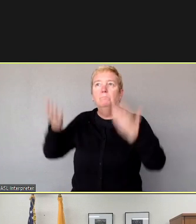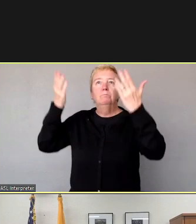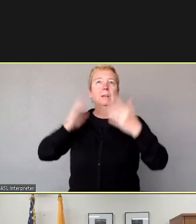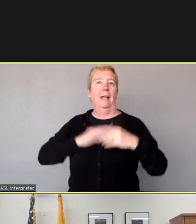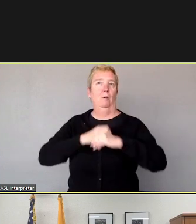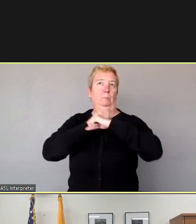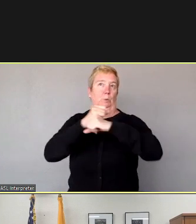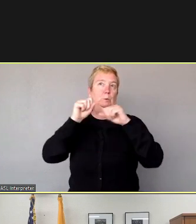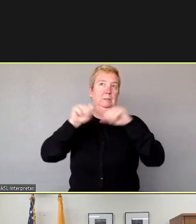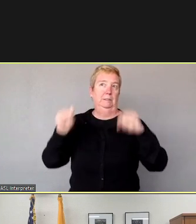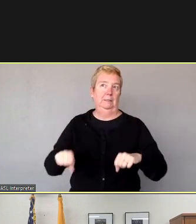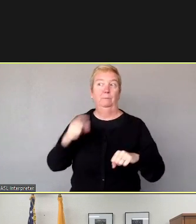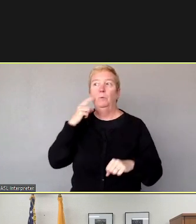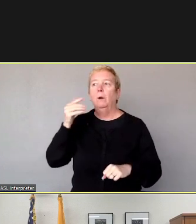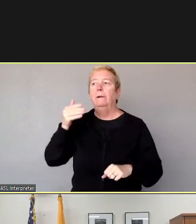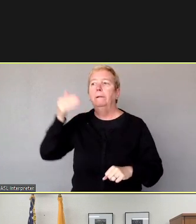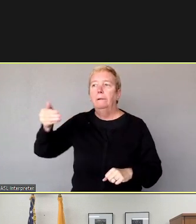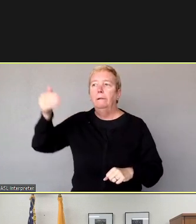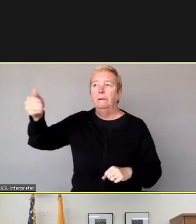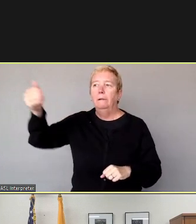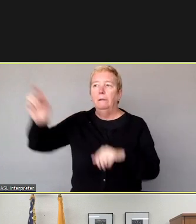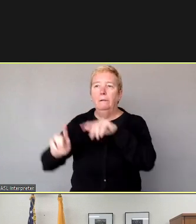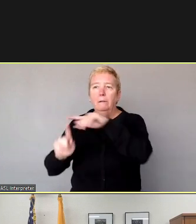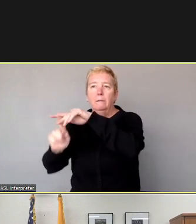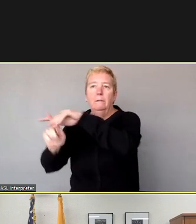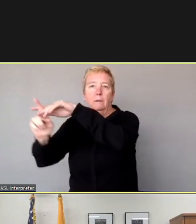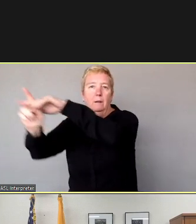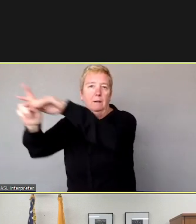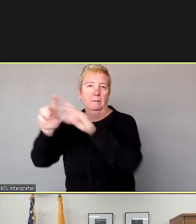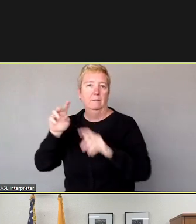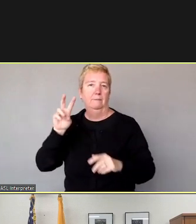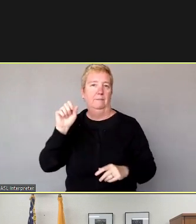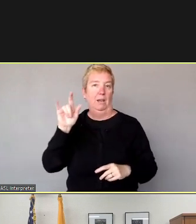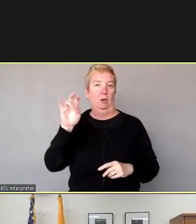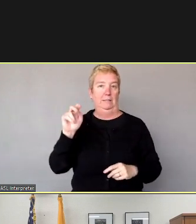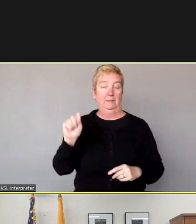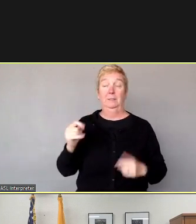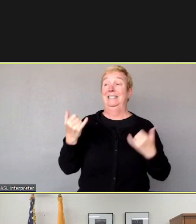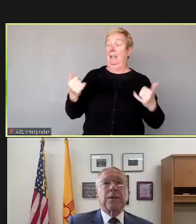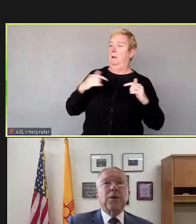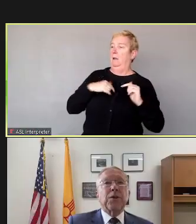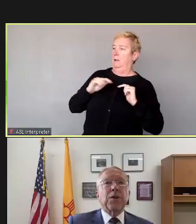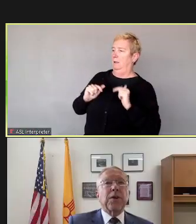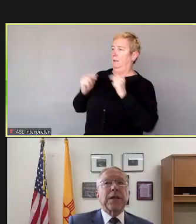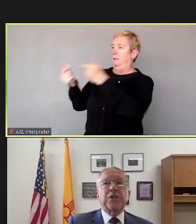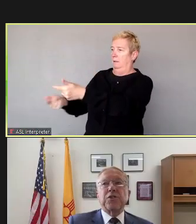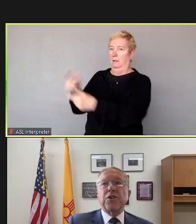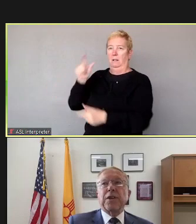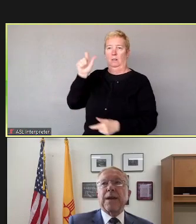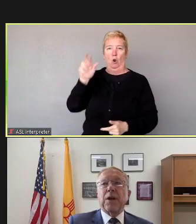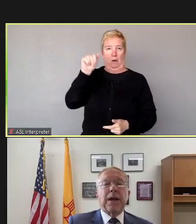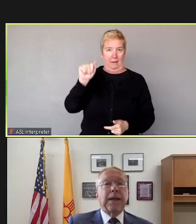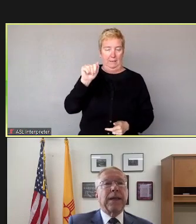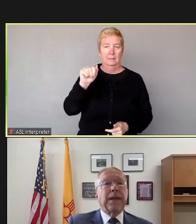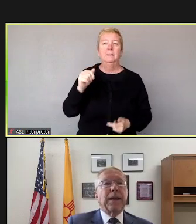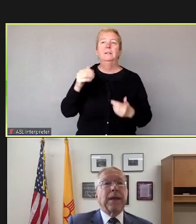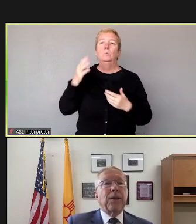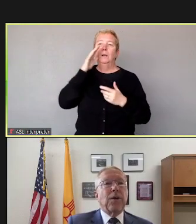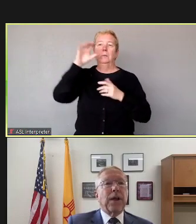soon. So that's my report, and I'm just going to turn it immediately over to Laura. Laura, you can go ahead and turn your camera